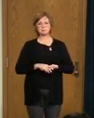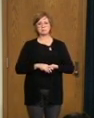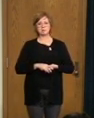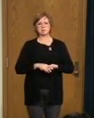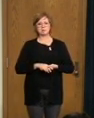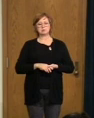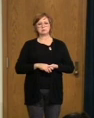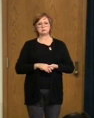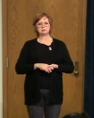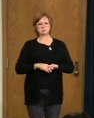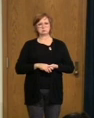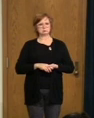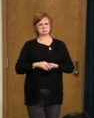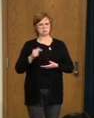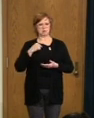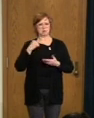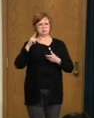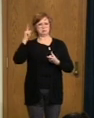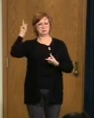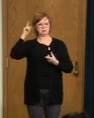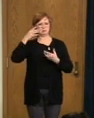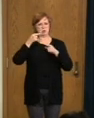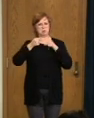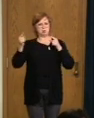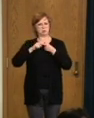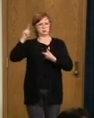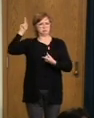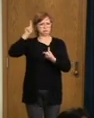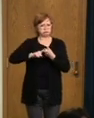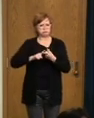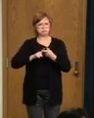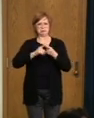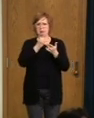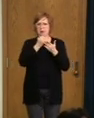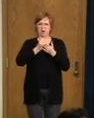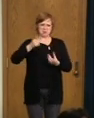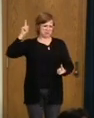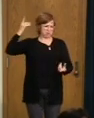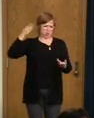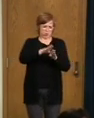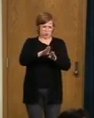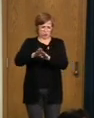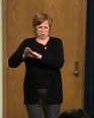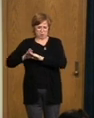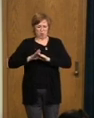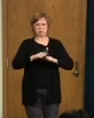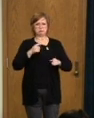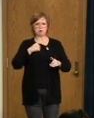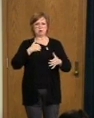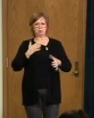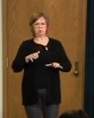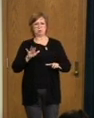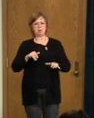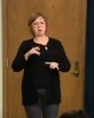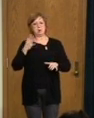I am opposed to a circuit breaker or a massive lockdown here in the province for not the reasons that might be